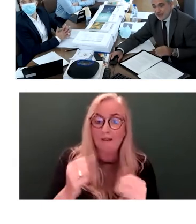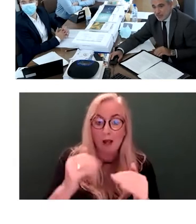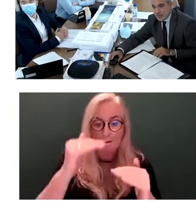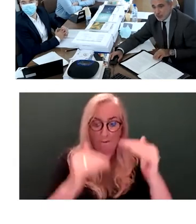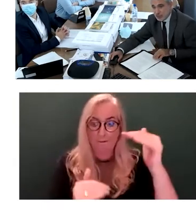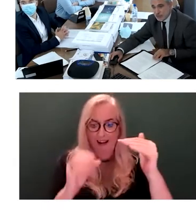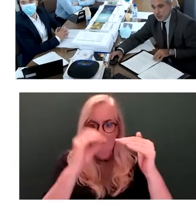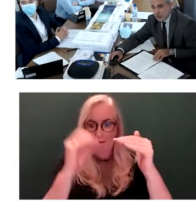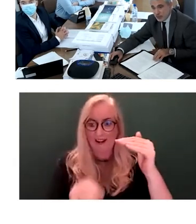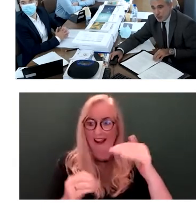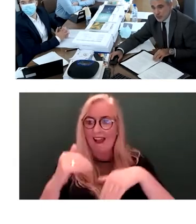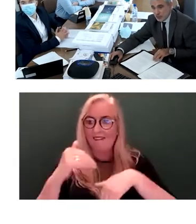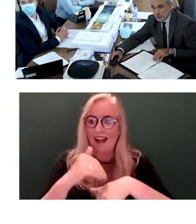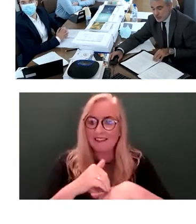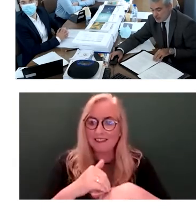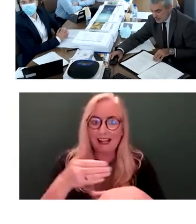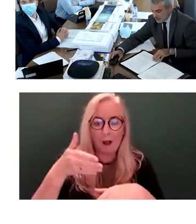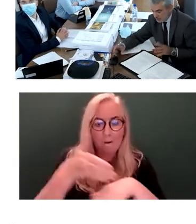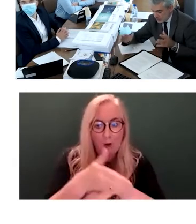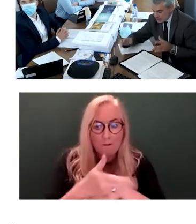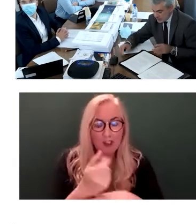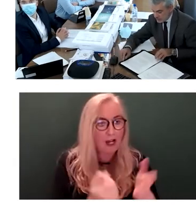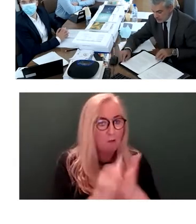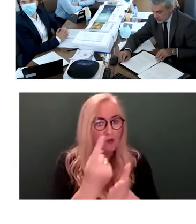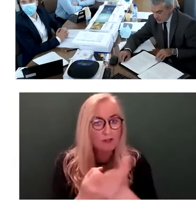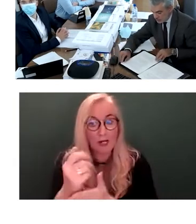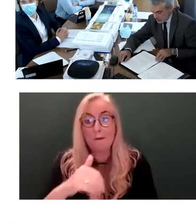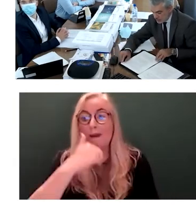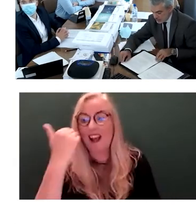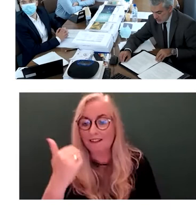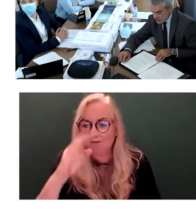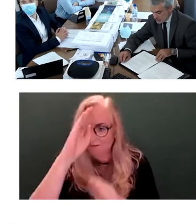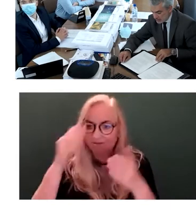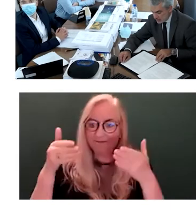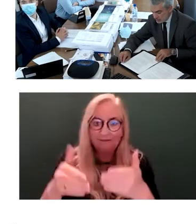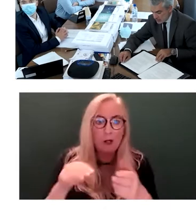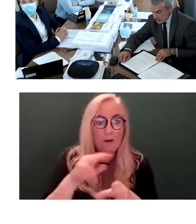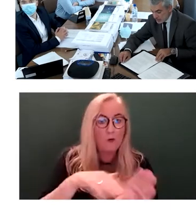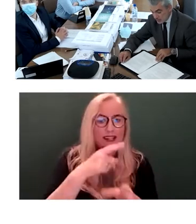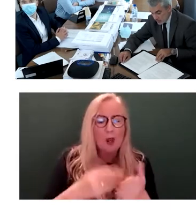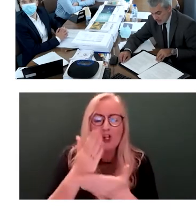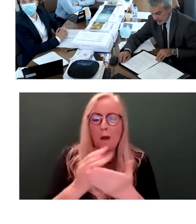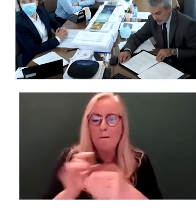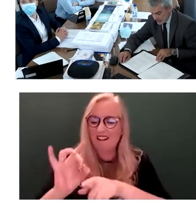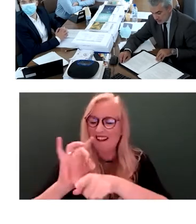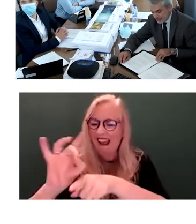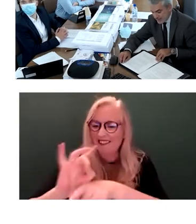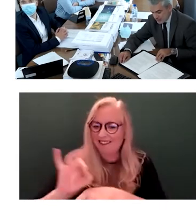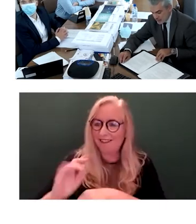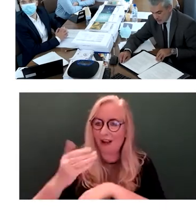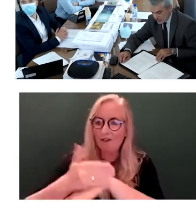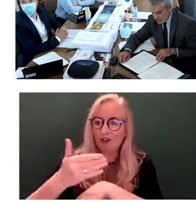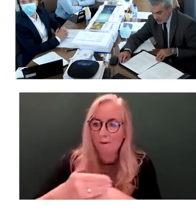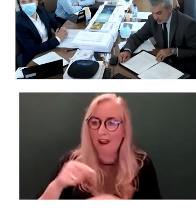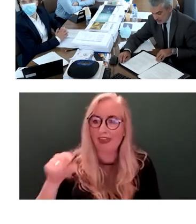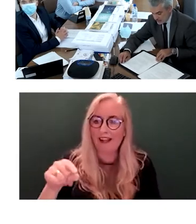negative effect in terms of the employment opportunity because of the concentration of people with disability in certain type of job, which are more likely or at high